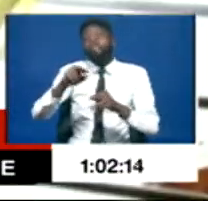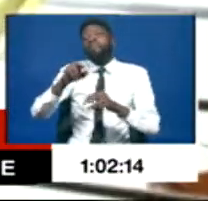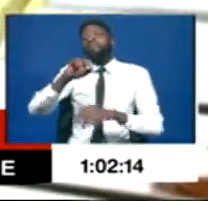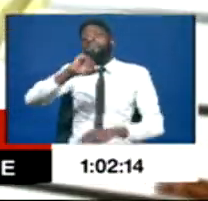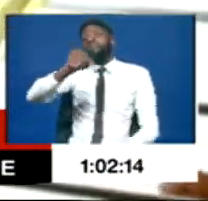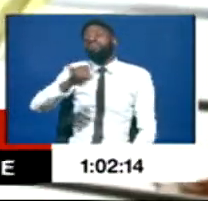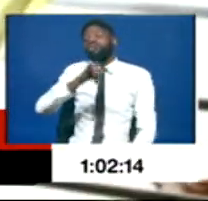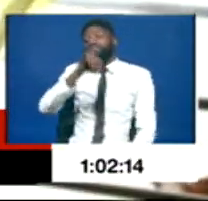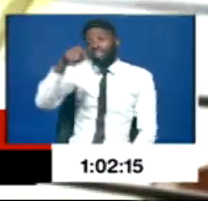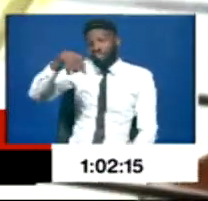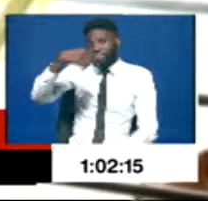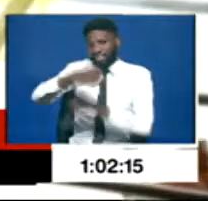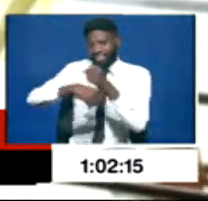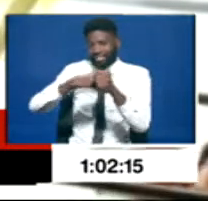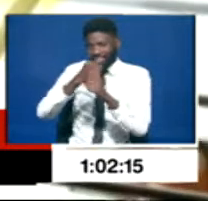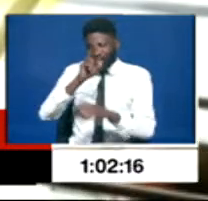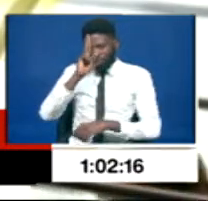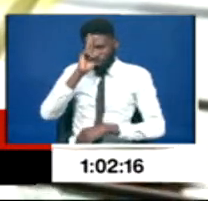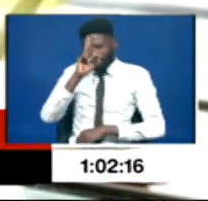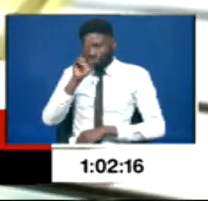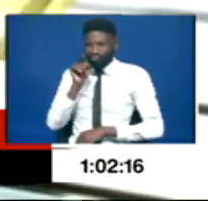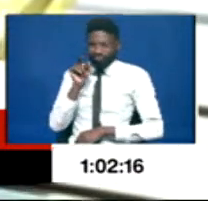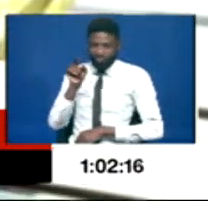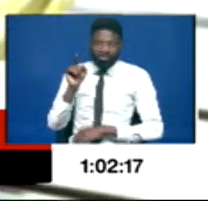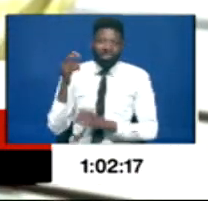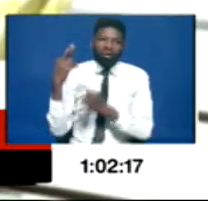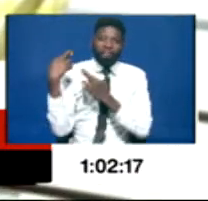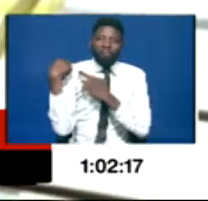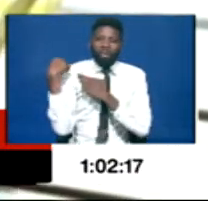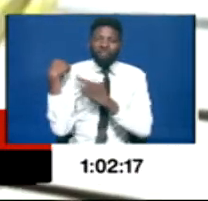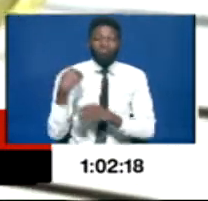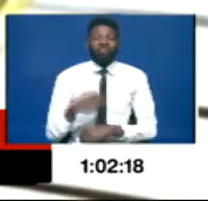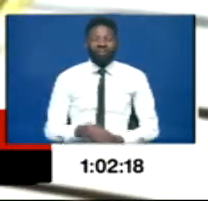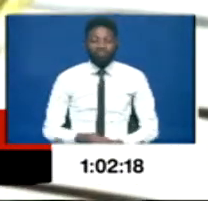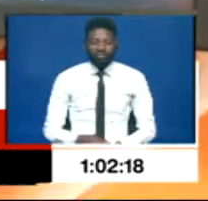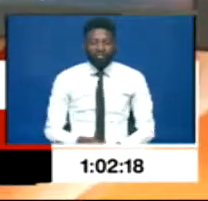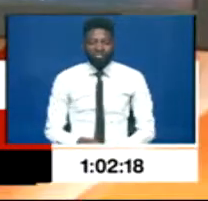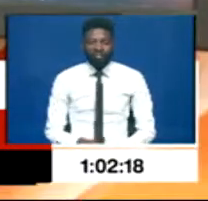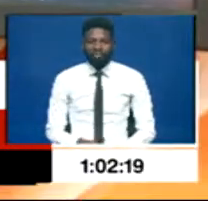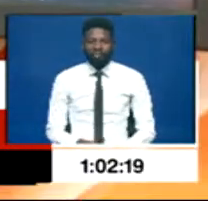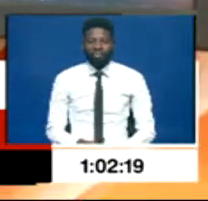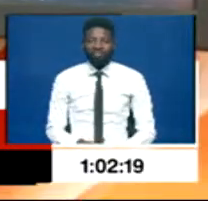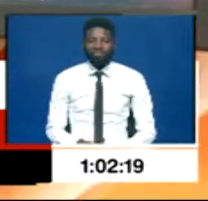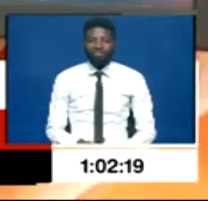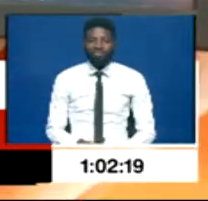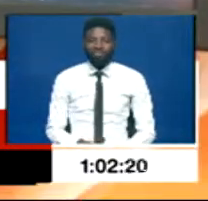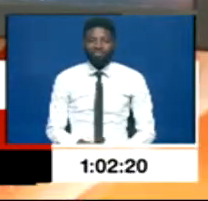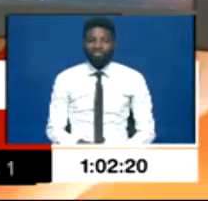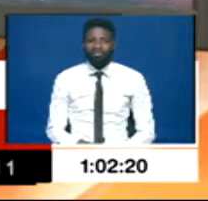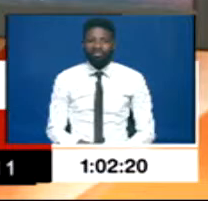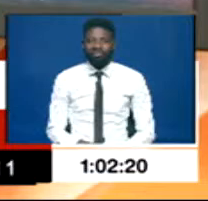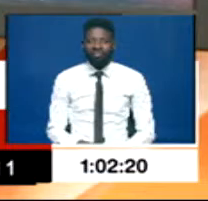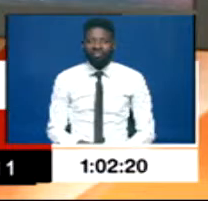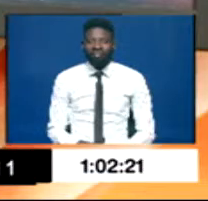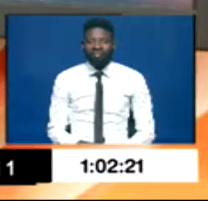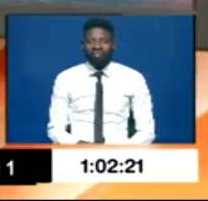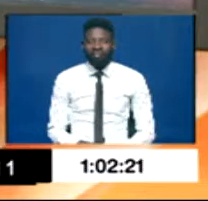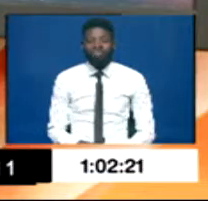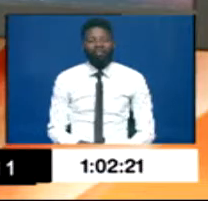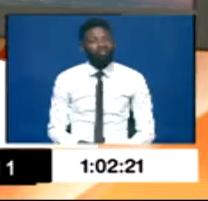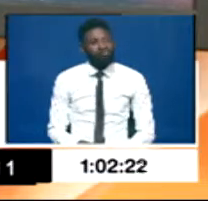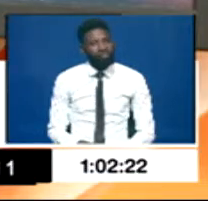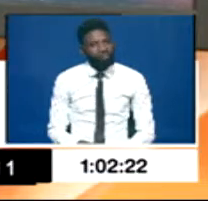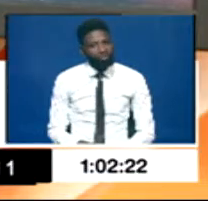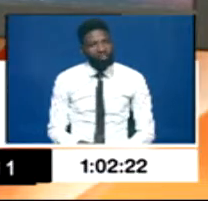officer. Pauline Nasimiu for Lunchtime News. Elsewhere,